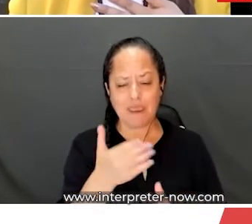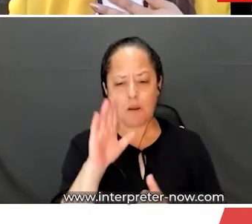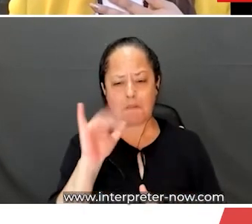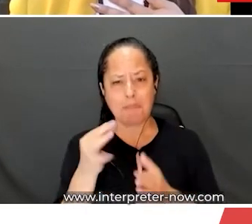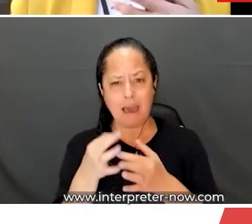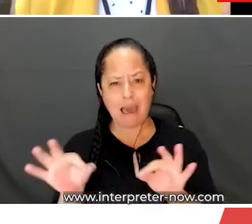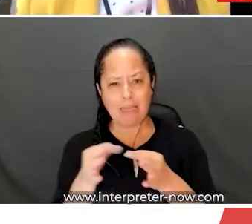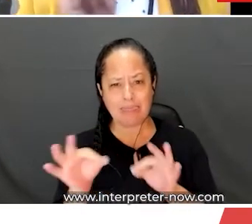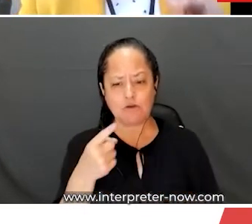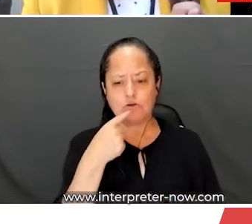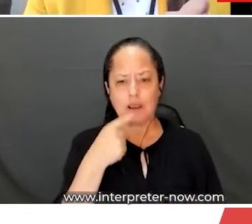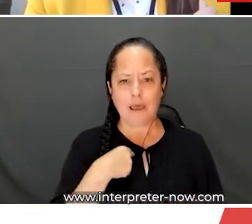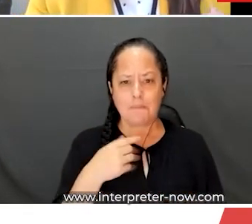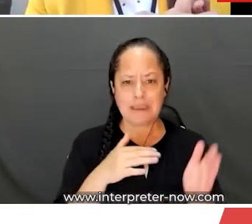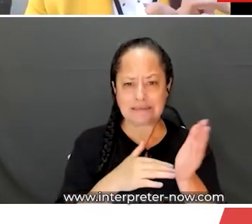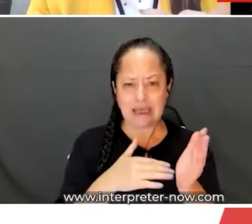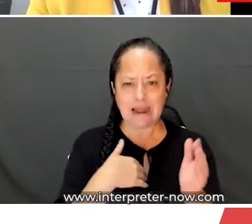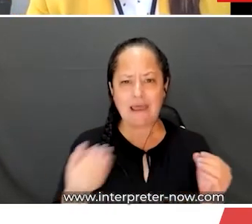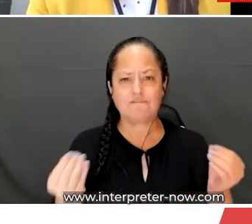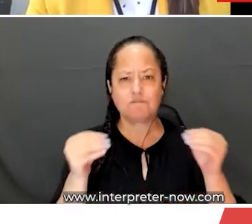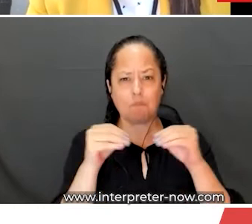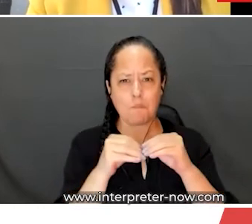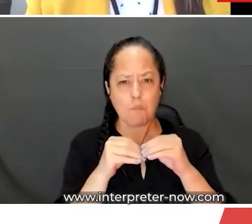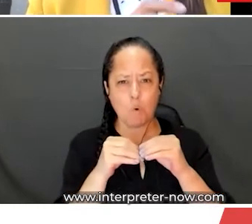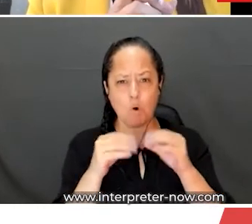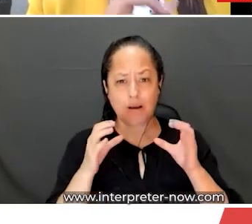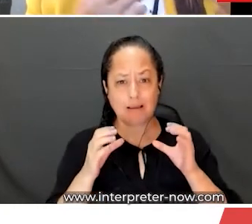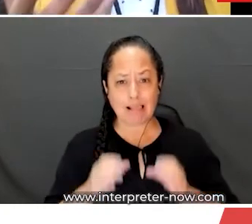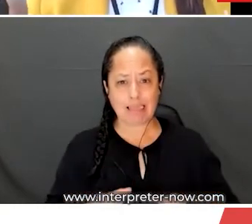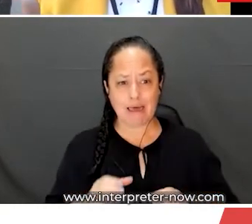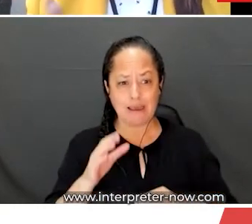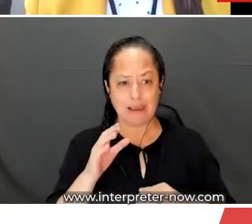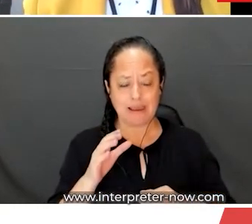you're telling me that these doctors have so many more clients